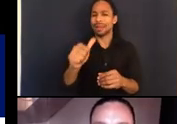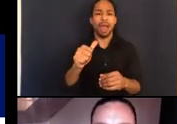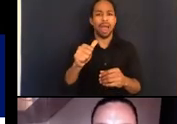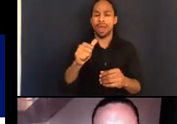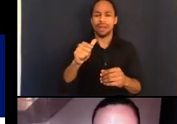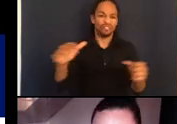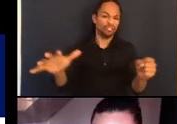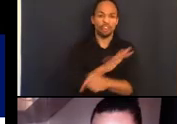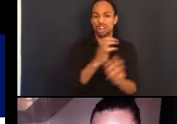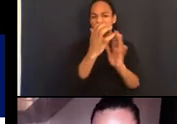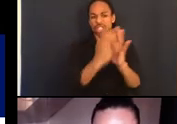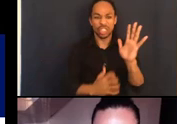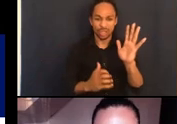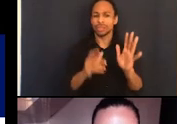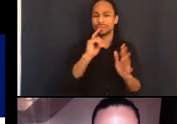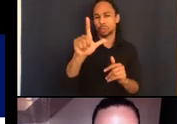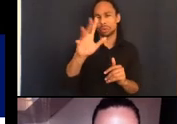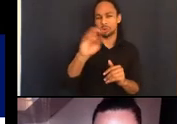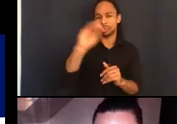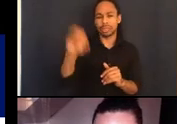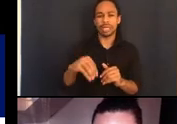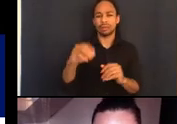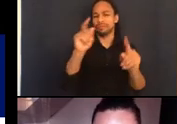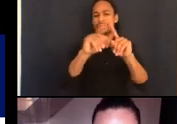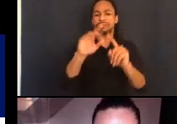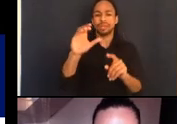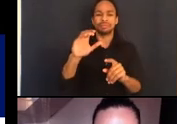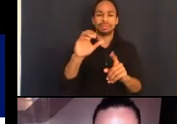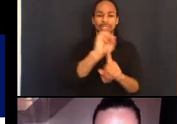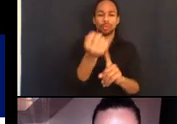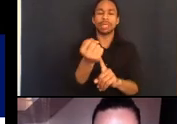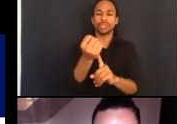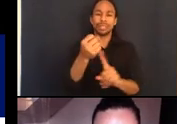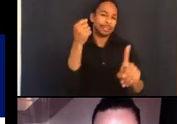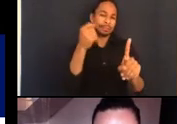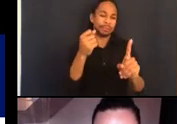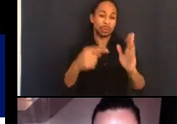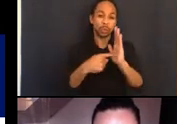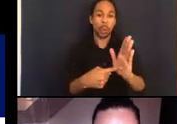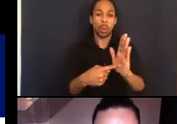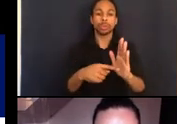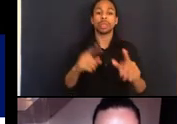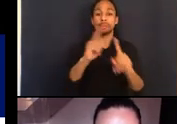Yesterday and today, the Senate and the House passed a new law that will